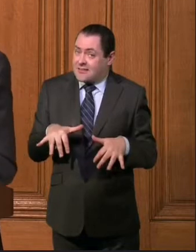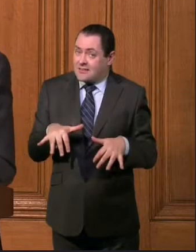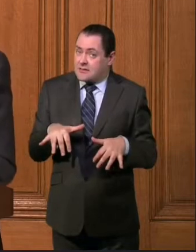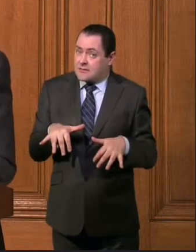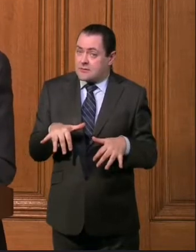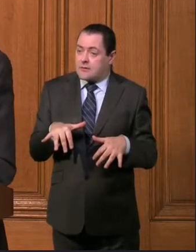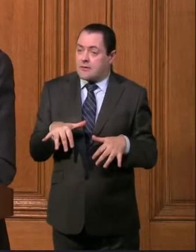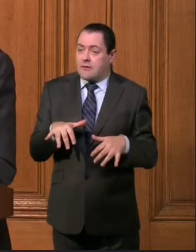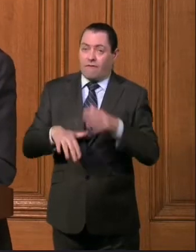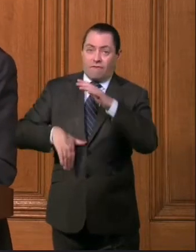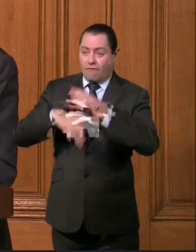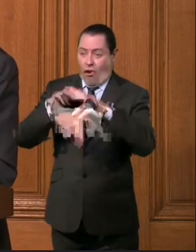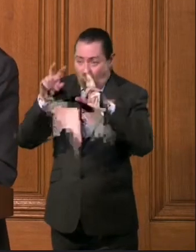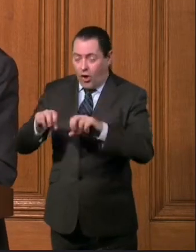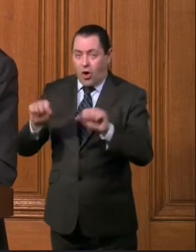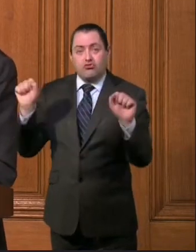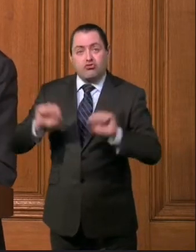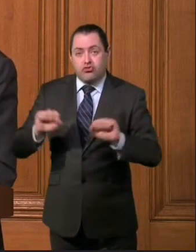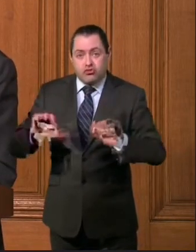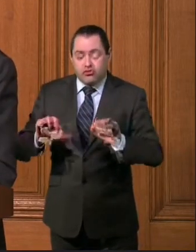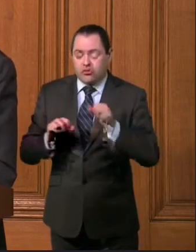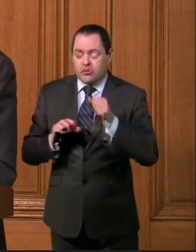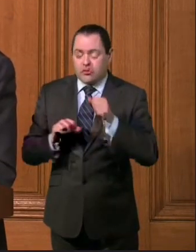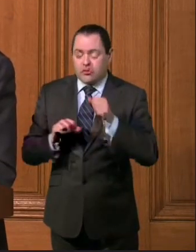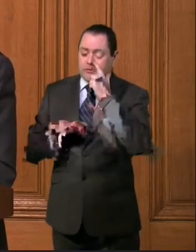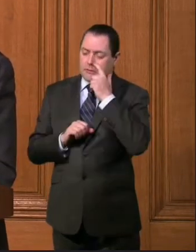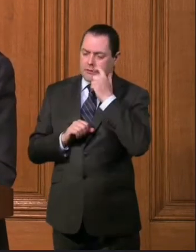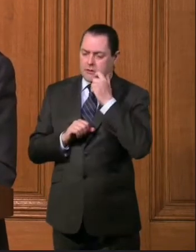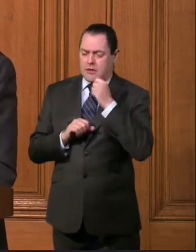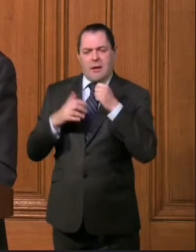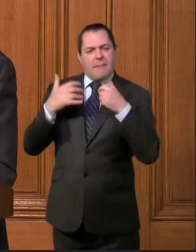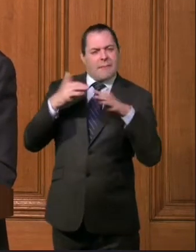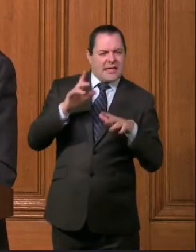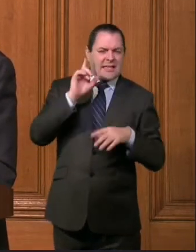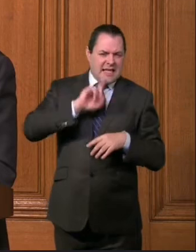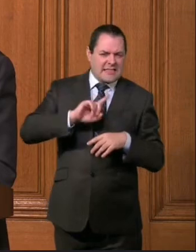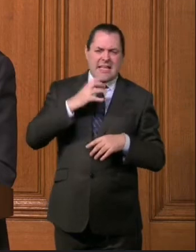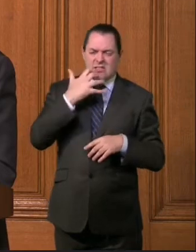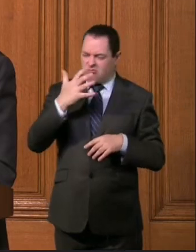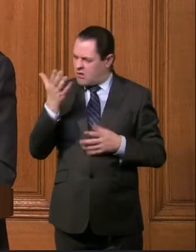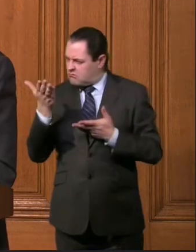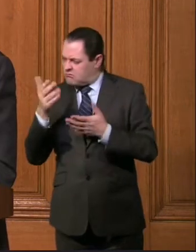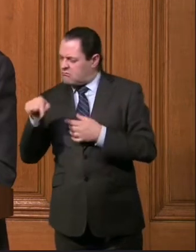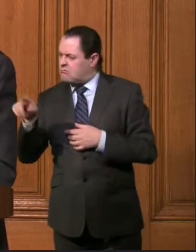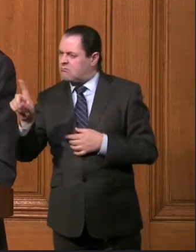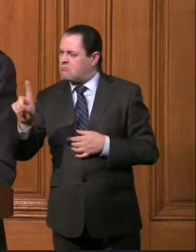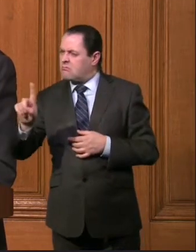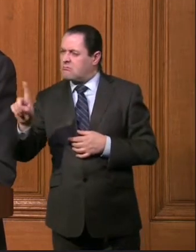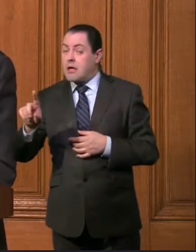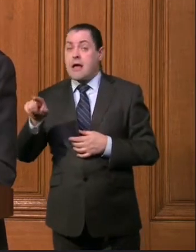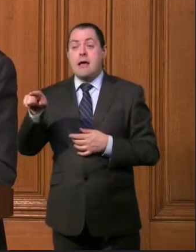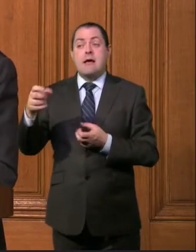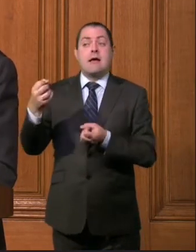a discussion with the Israeli advisors yesterday, and they're expecting to get more information over the next few weeks. And I think we're going to have to monitor